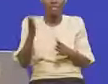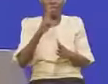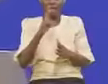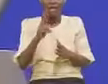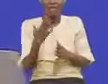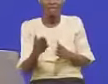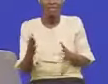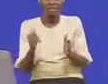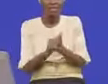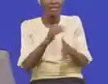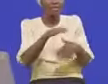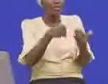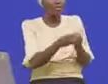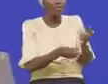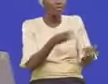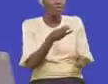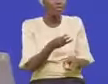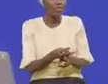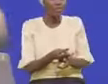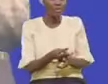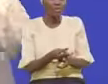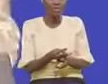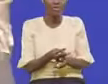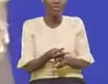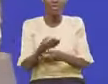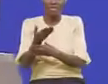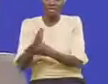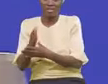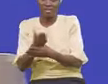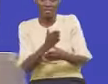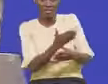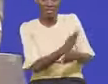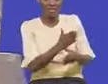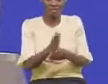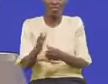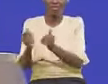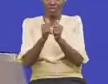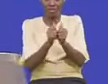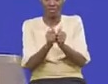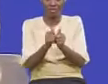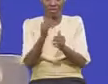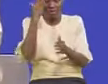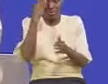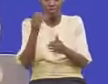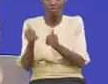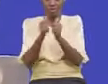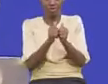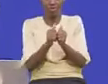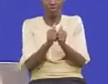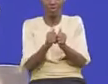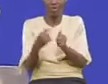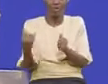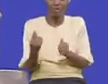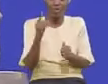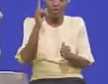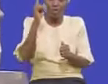Sinye. Ame kena benari. Kaka kata kule mau awo deka.